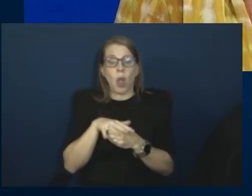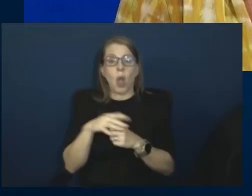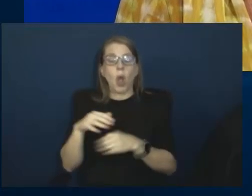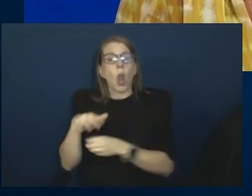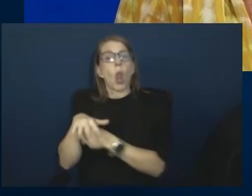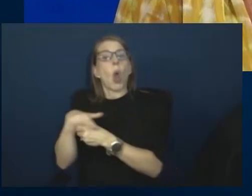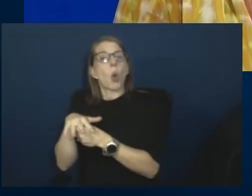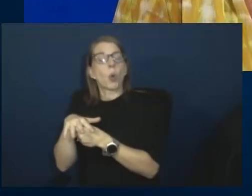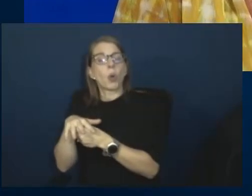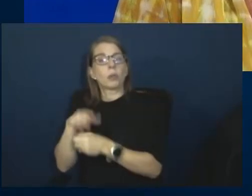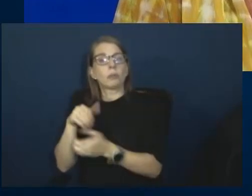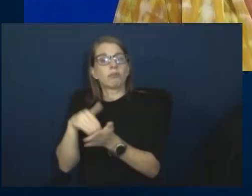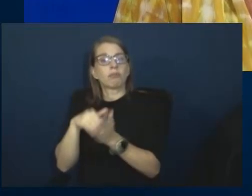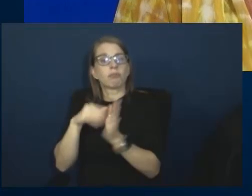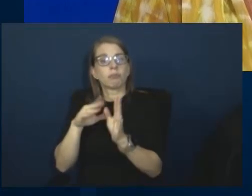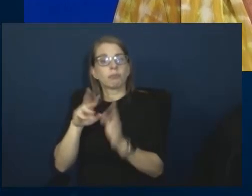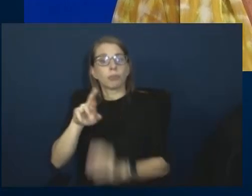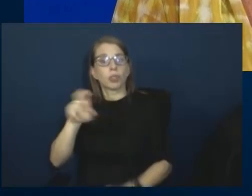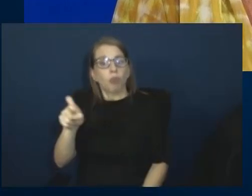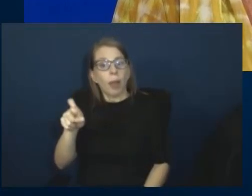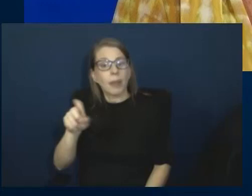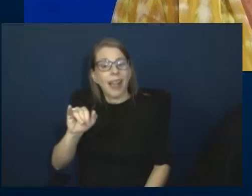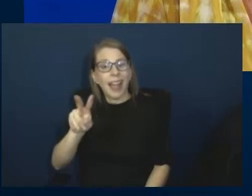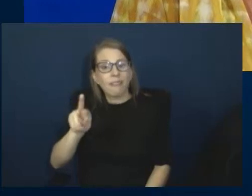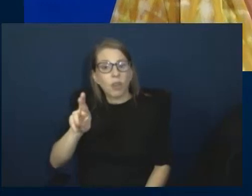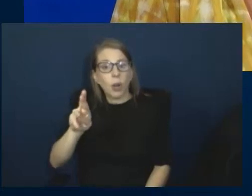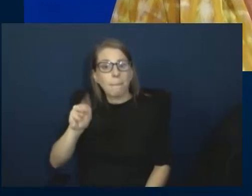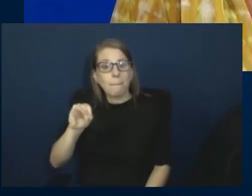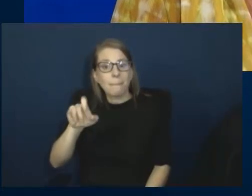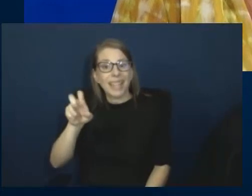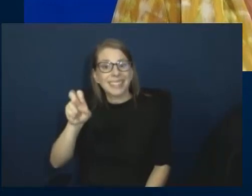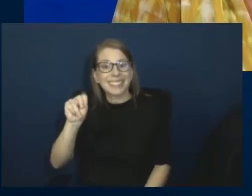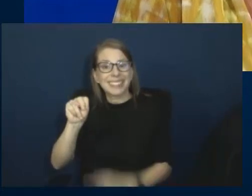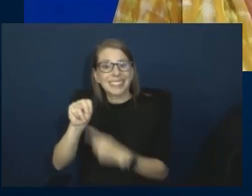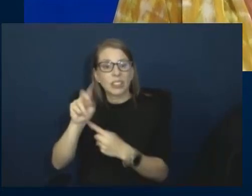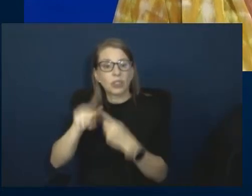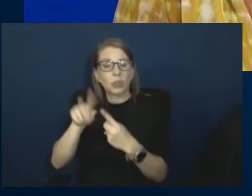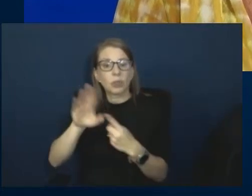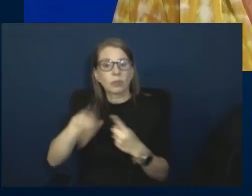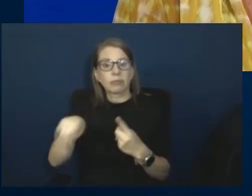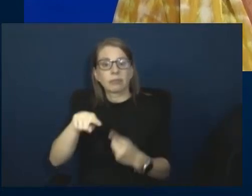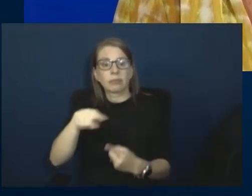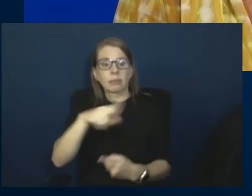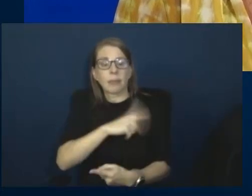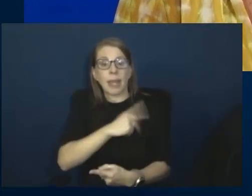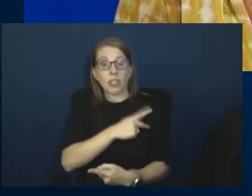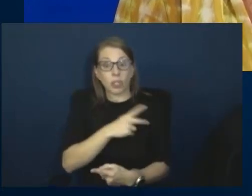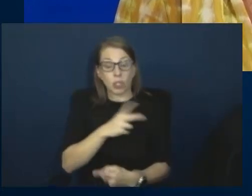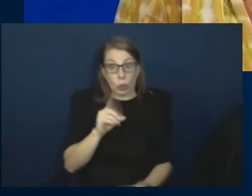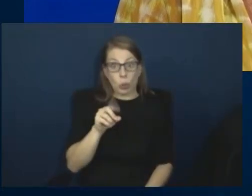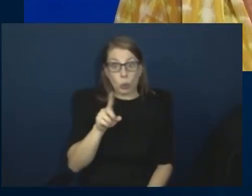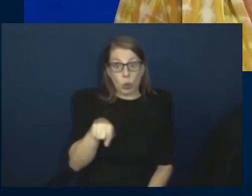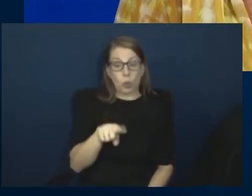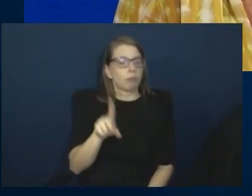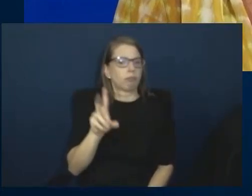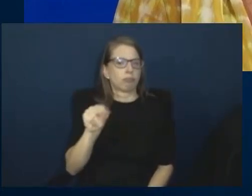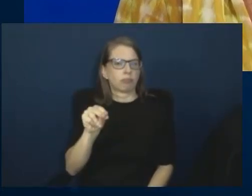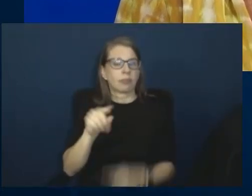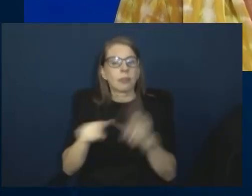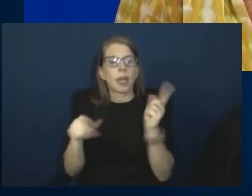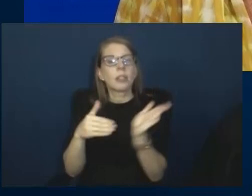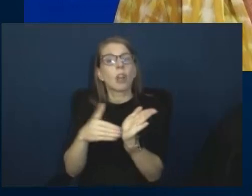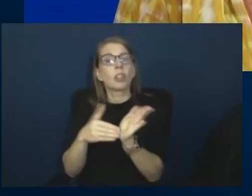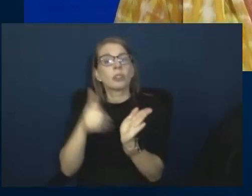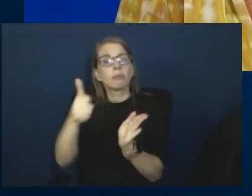ivermectin to their patients. Do you all? I'm just going to answer that. Yeah. No. But as a physician, do you